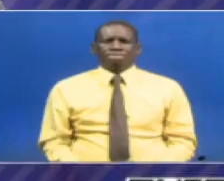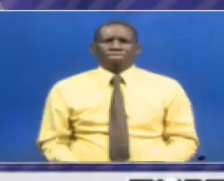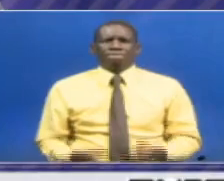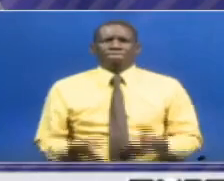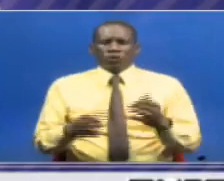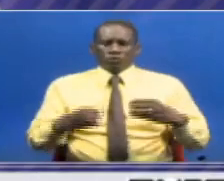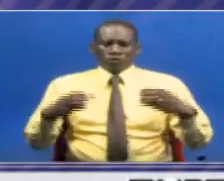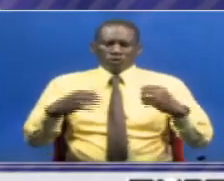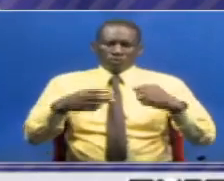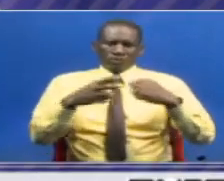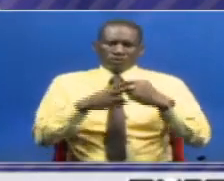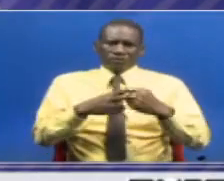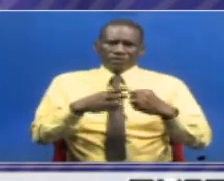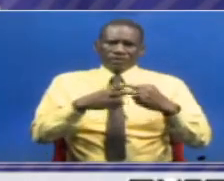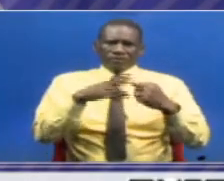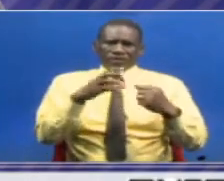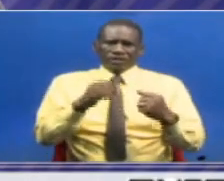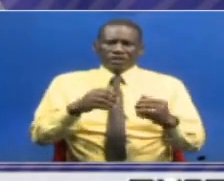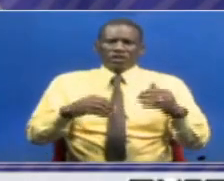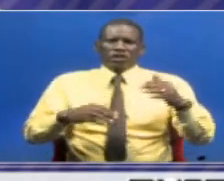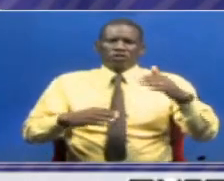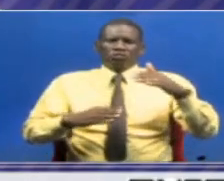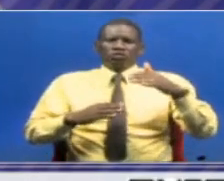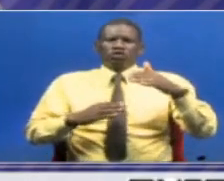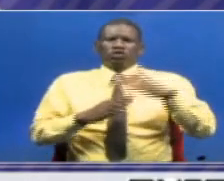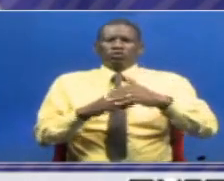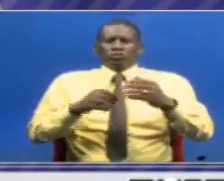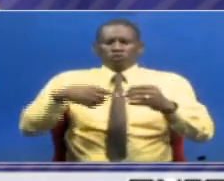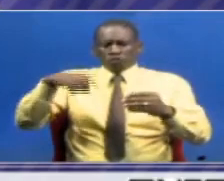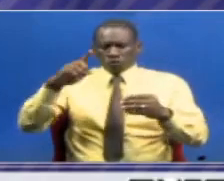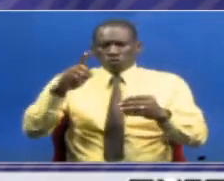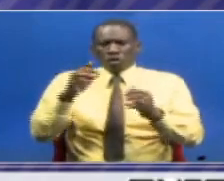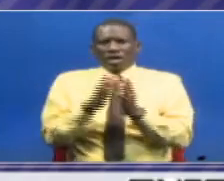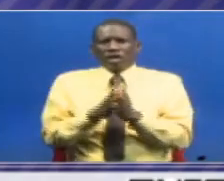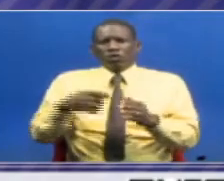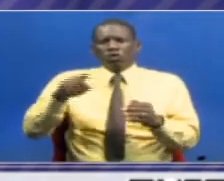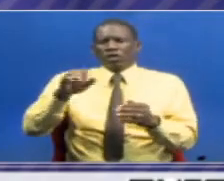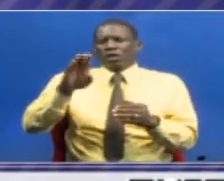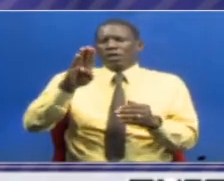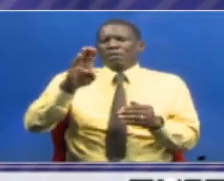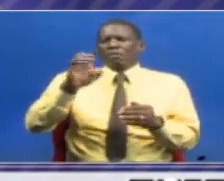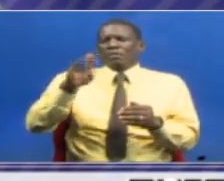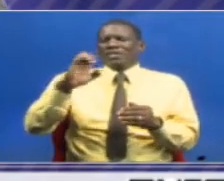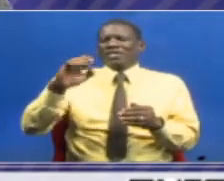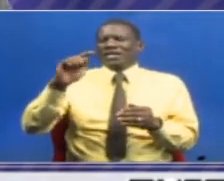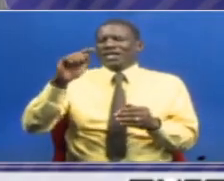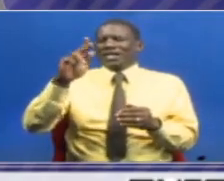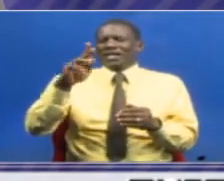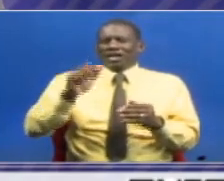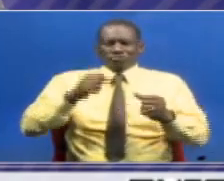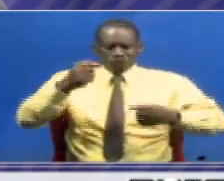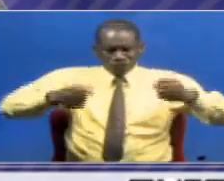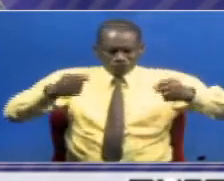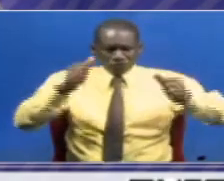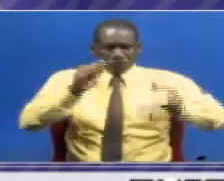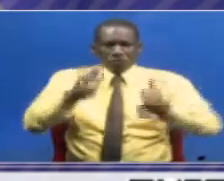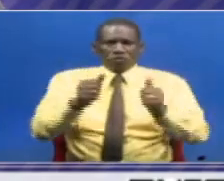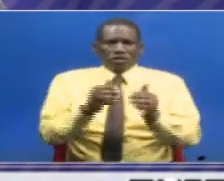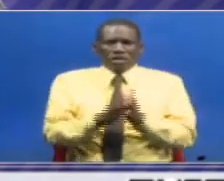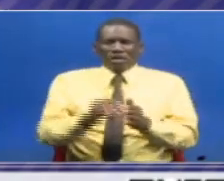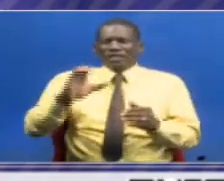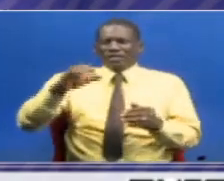Team 770 scooped 19 points to take top spot and emerge the overall winners of the Betika Rallycross, finishing 2 points ahead of Team Soli Cypress